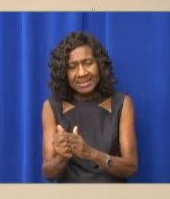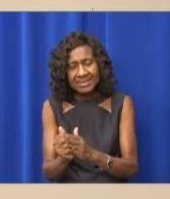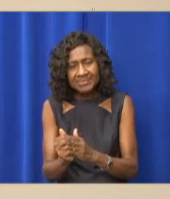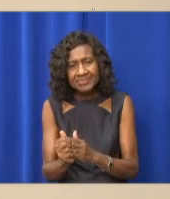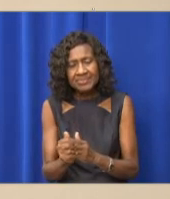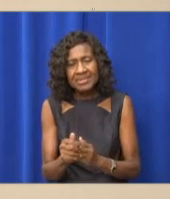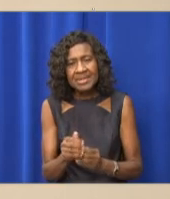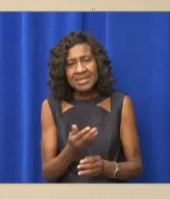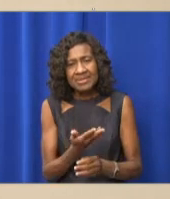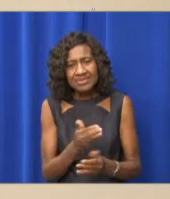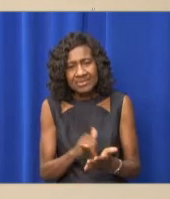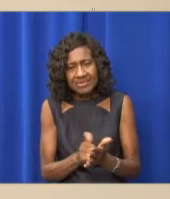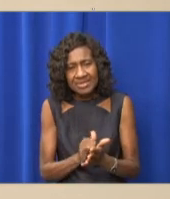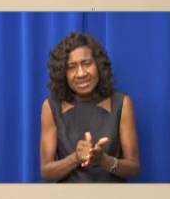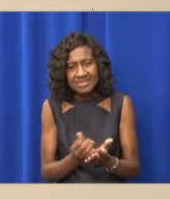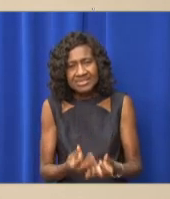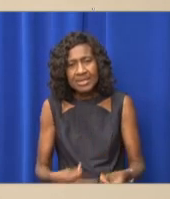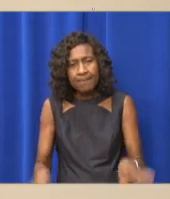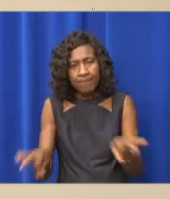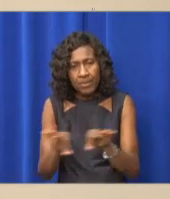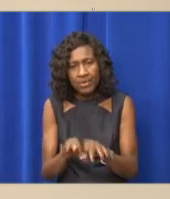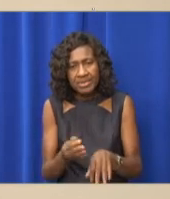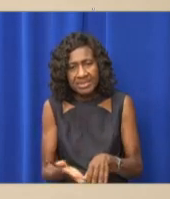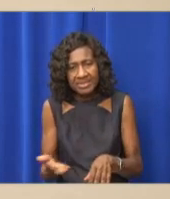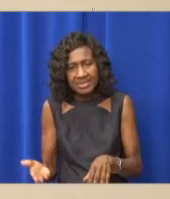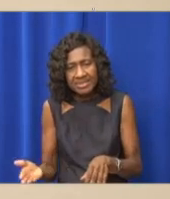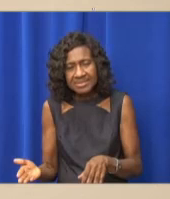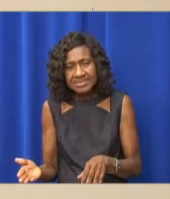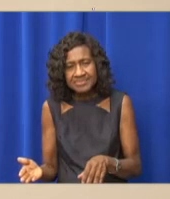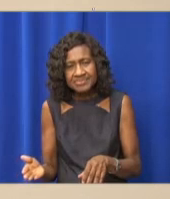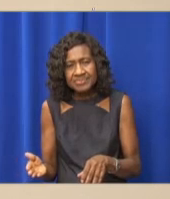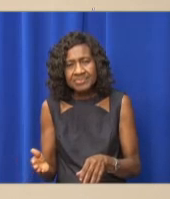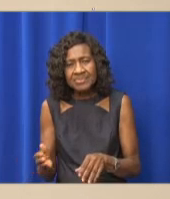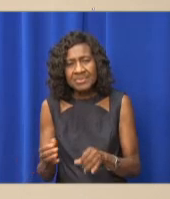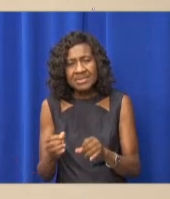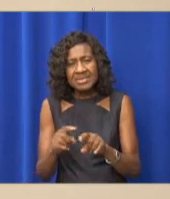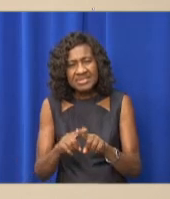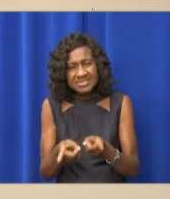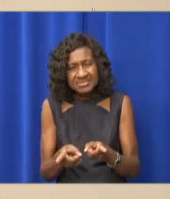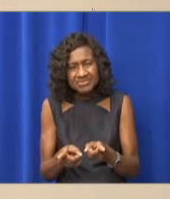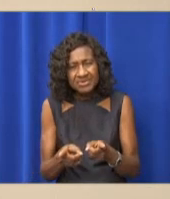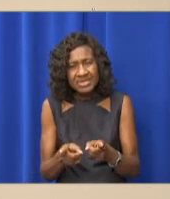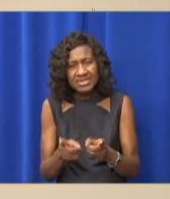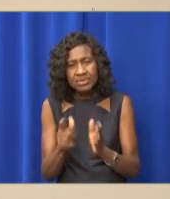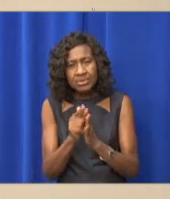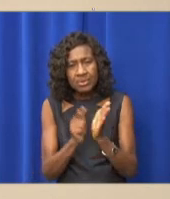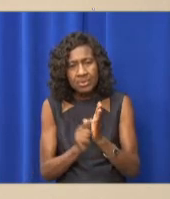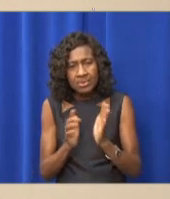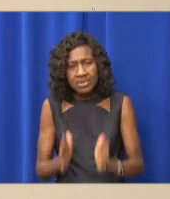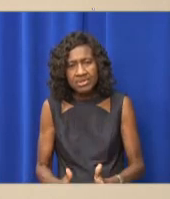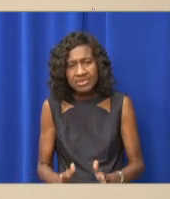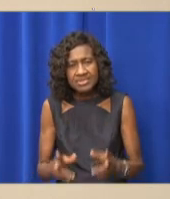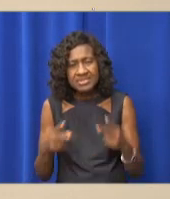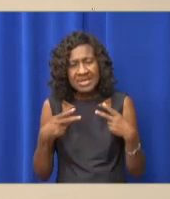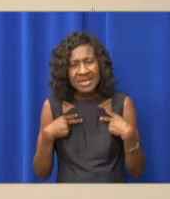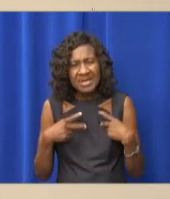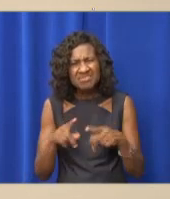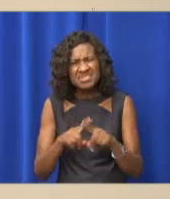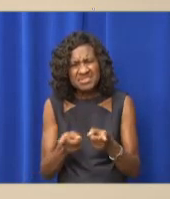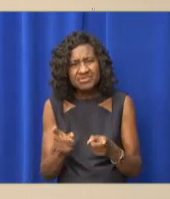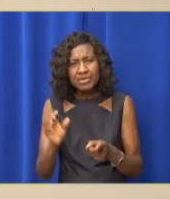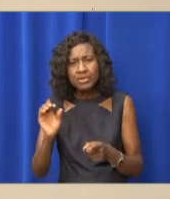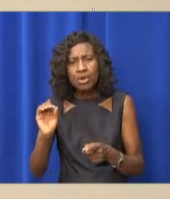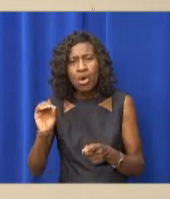other important matters on a daily basis. As you know, individual attorneys will have their personal views. Those views may well differ from